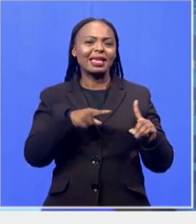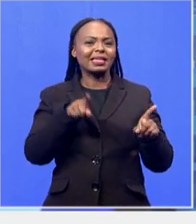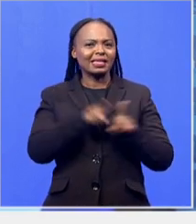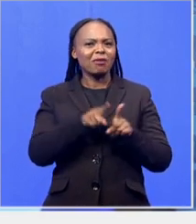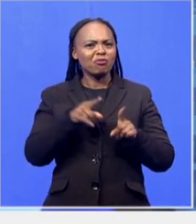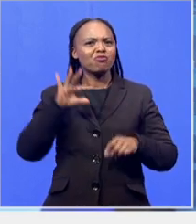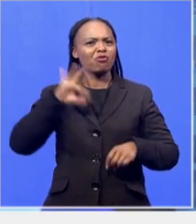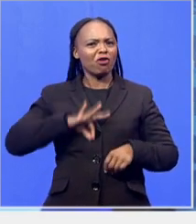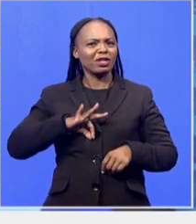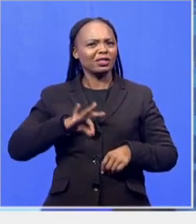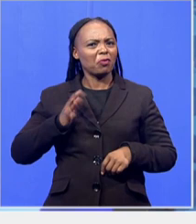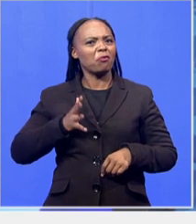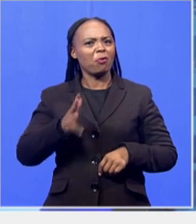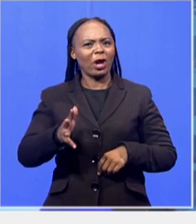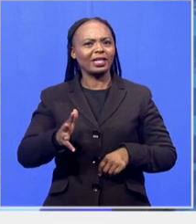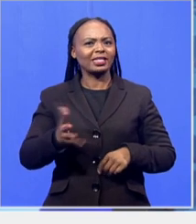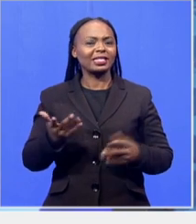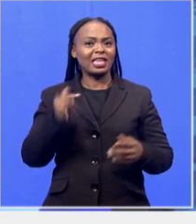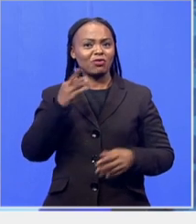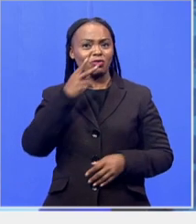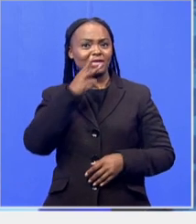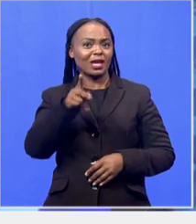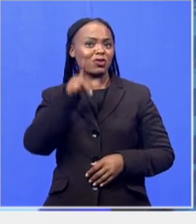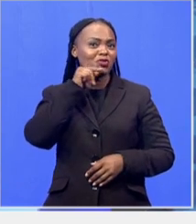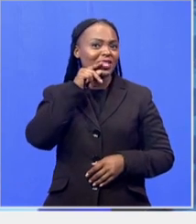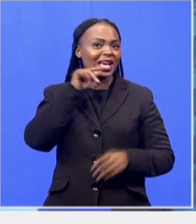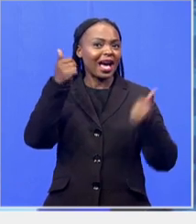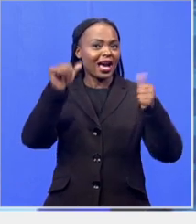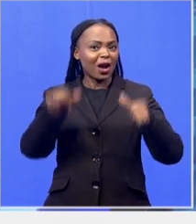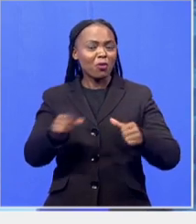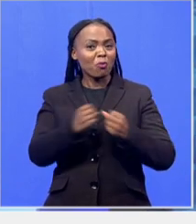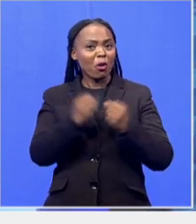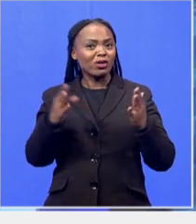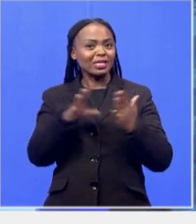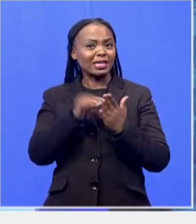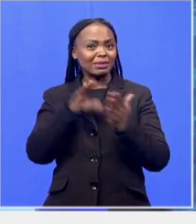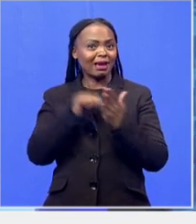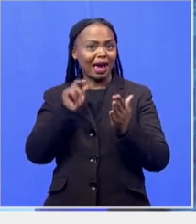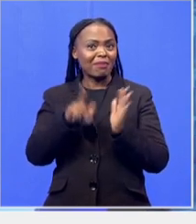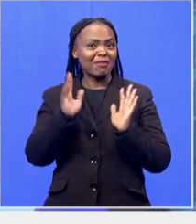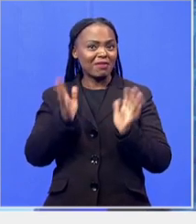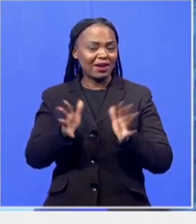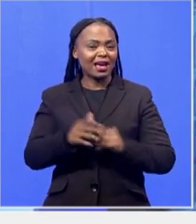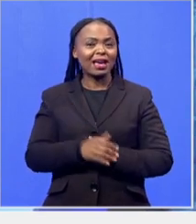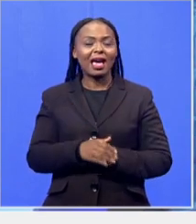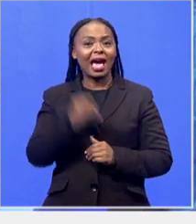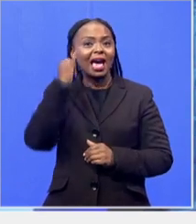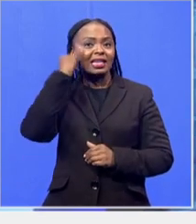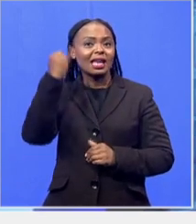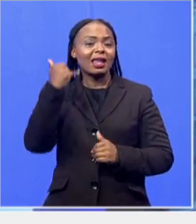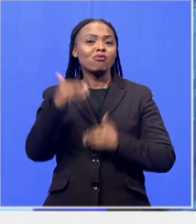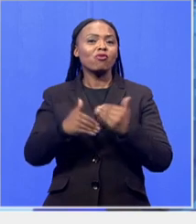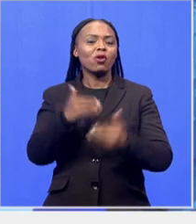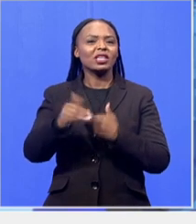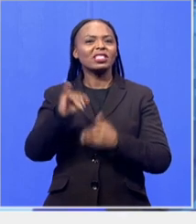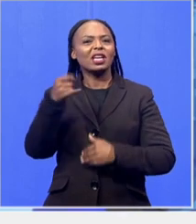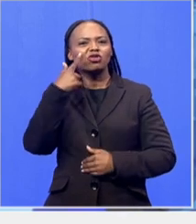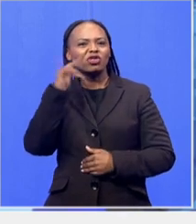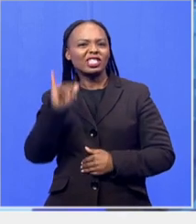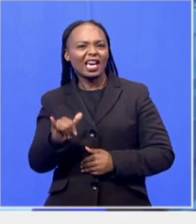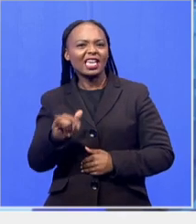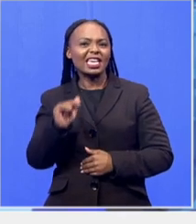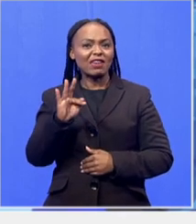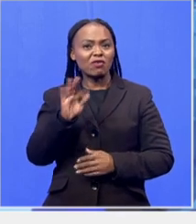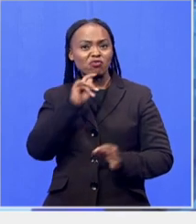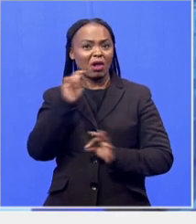idea here, if you check his Twitter account there's an option where you subscribe. And the idea, I think the verification process, it was meant just to check the credibility, you